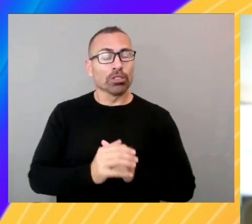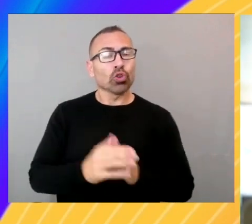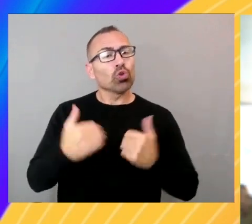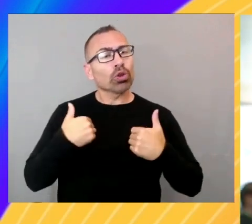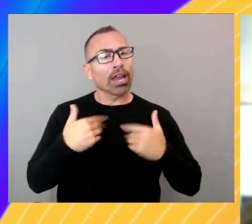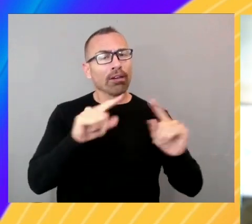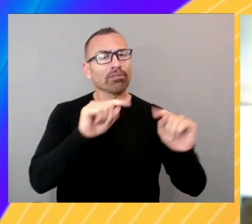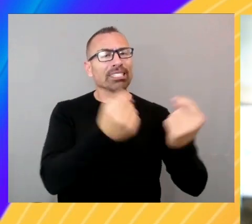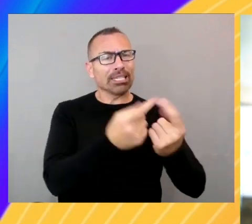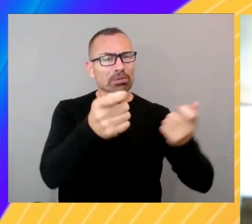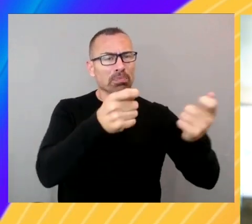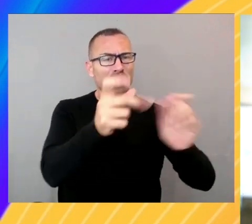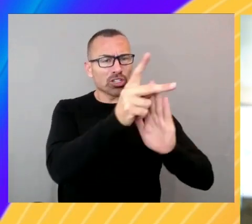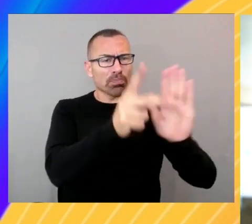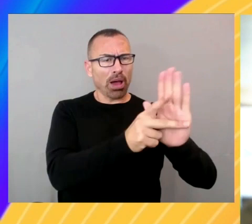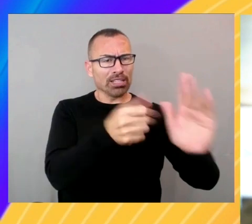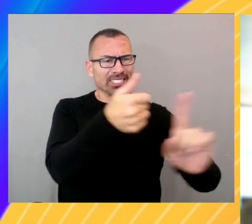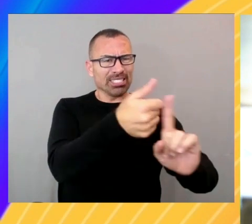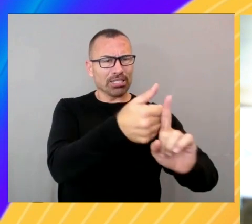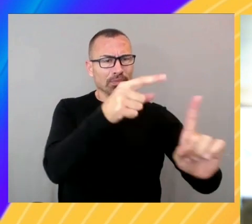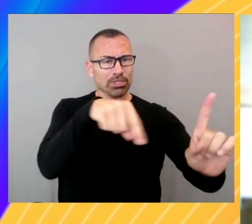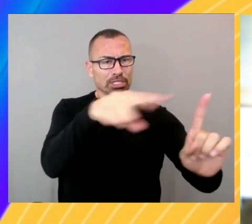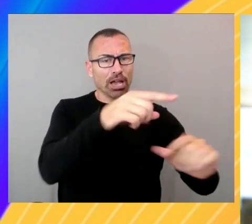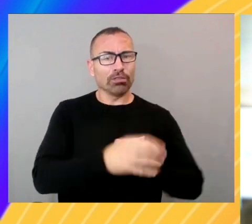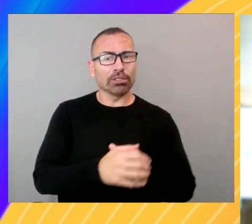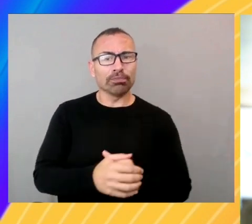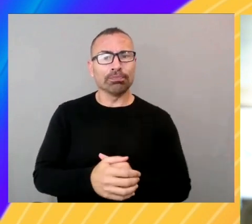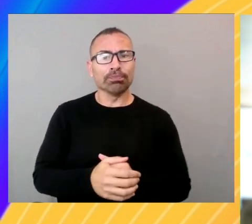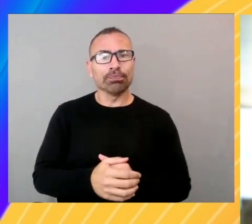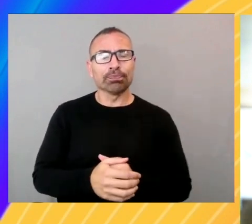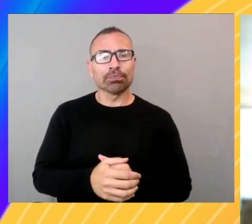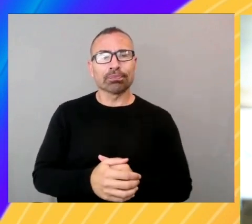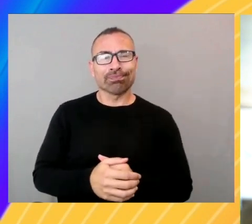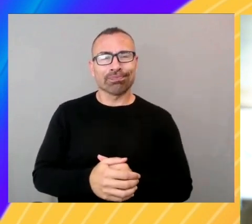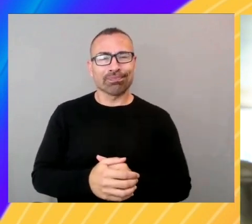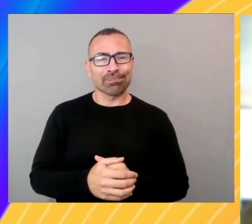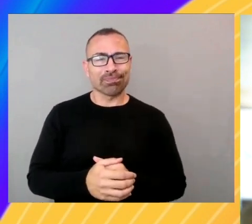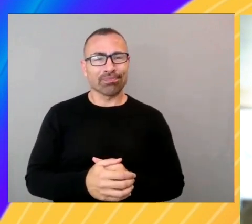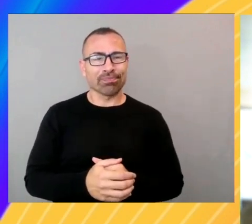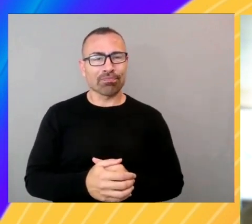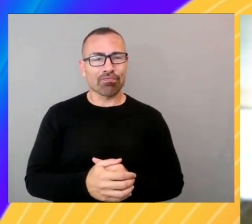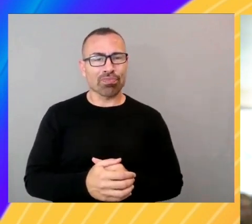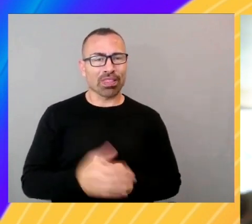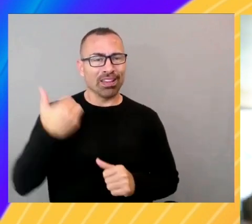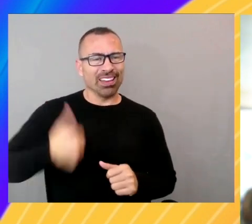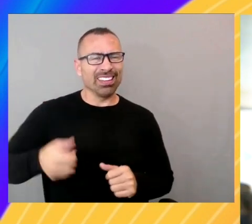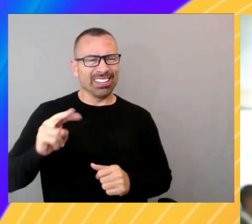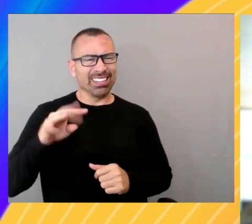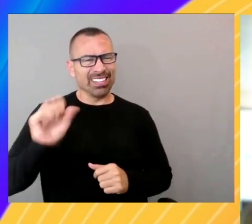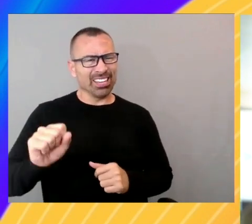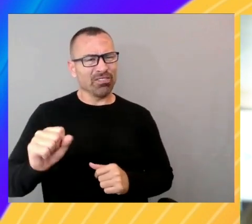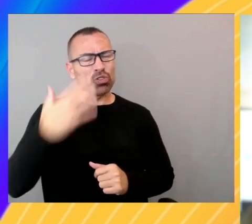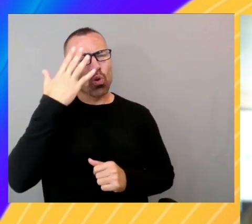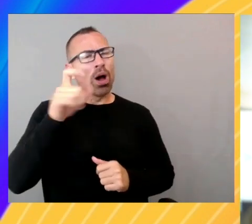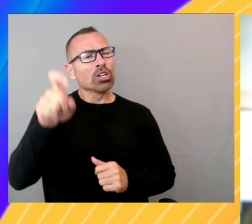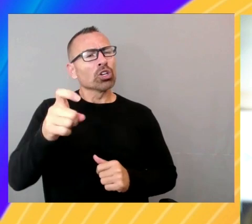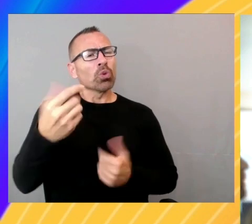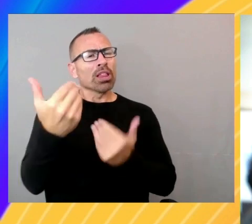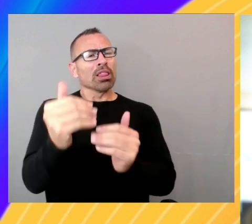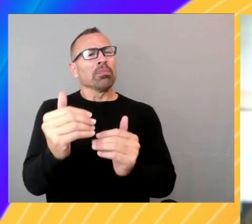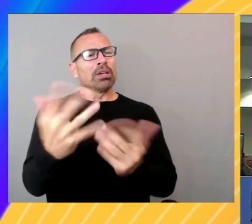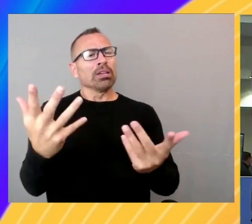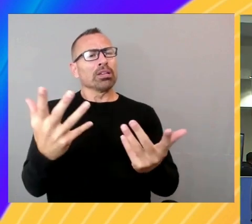Sure. And I have a question for both of you. Why should we limit activity within the management account?